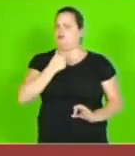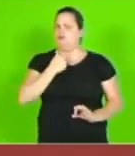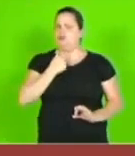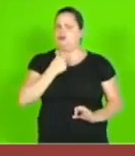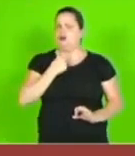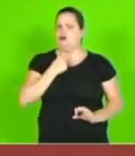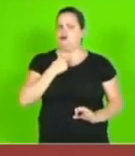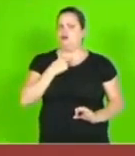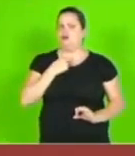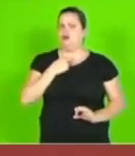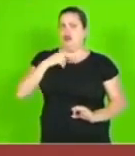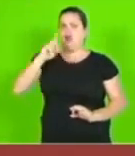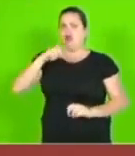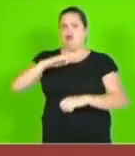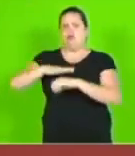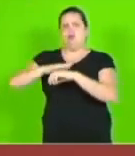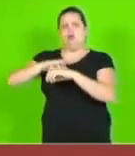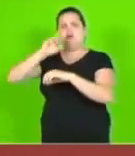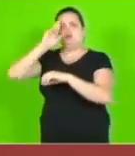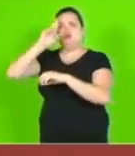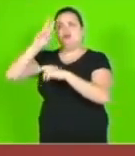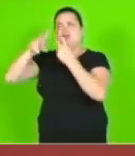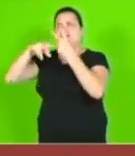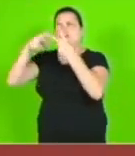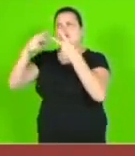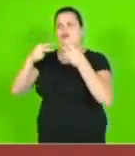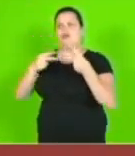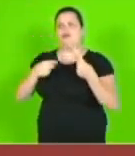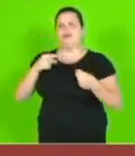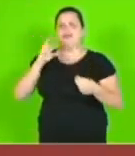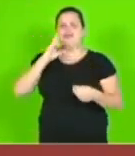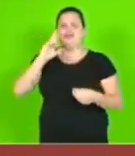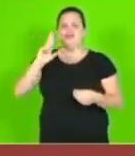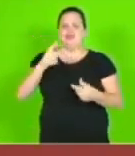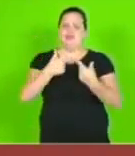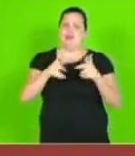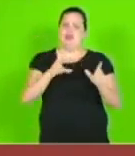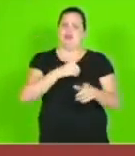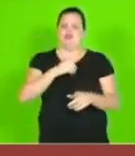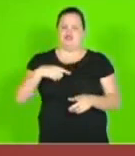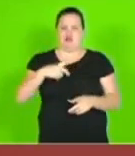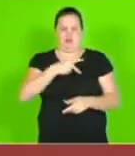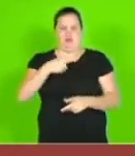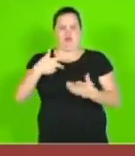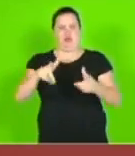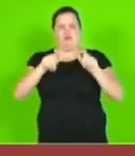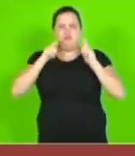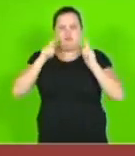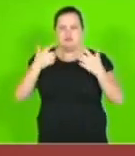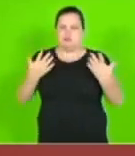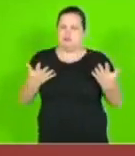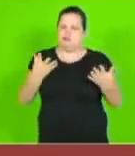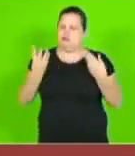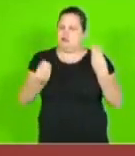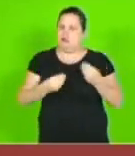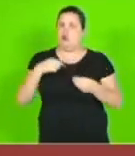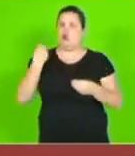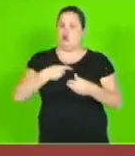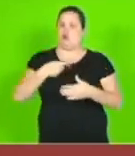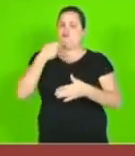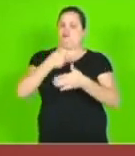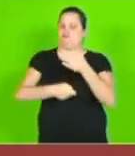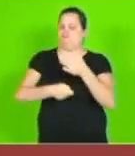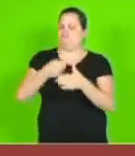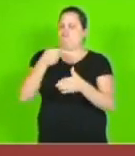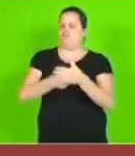true. It's God who has this function. They want to show off. People live like this. And